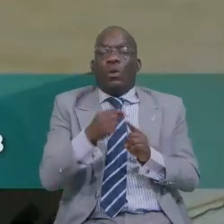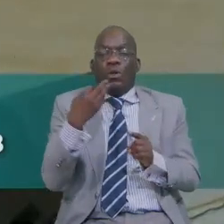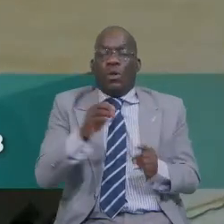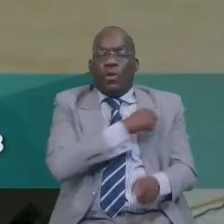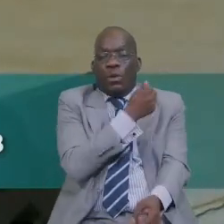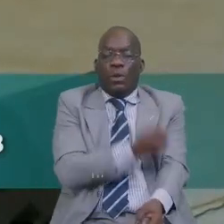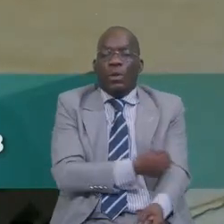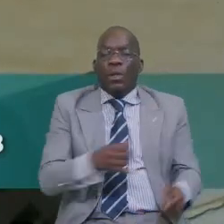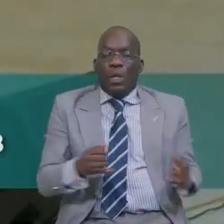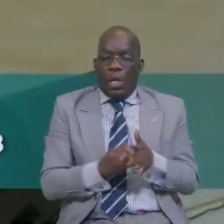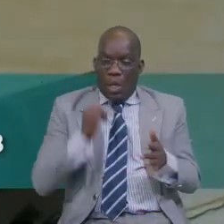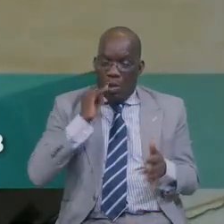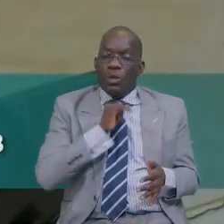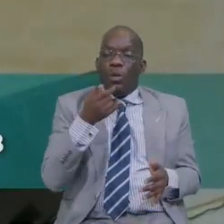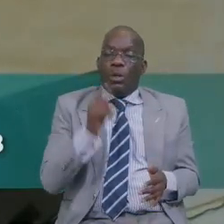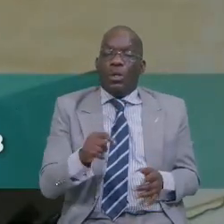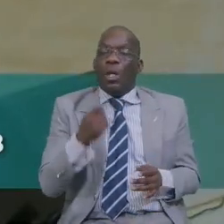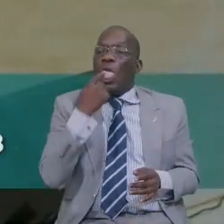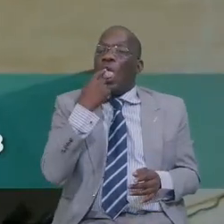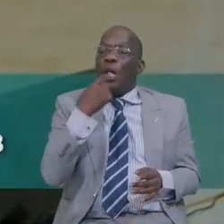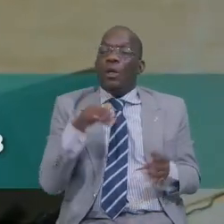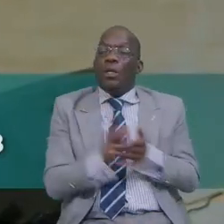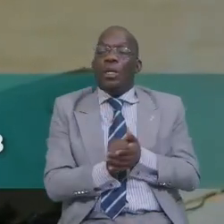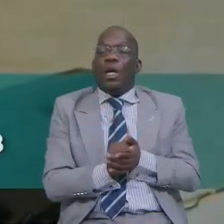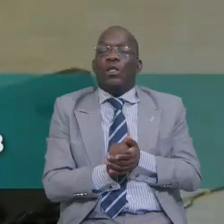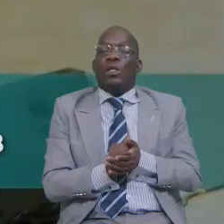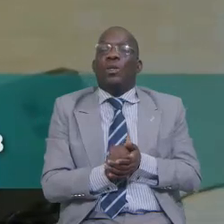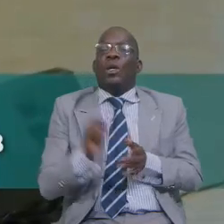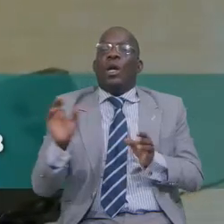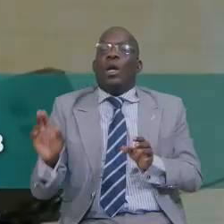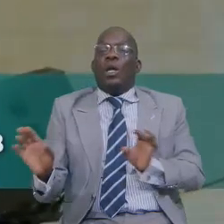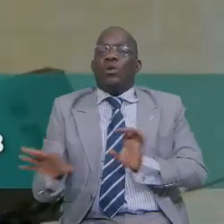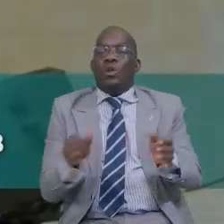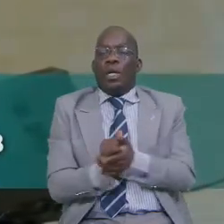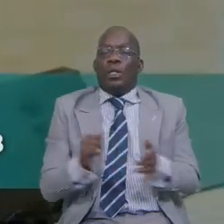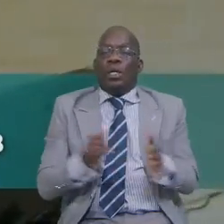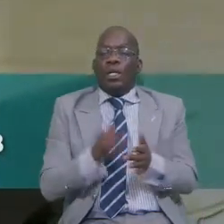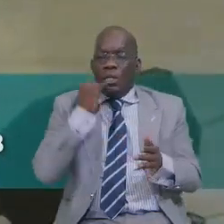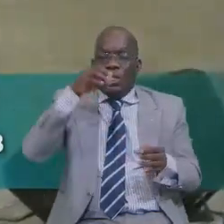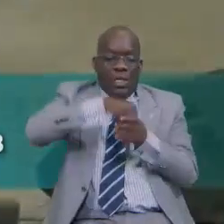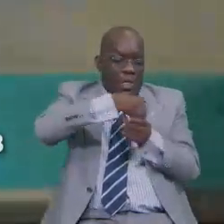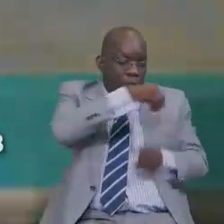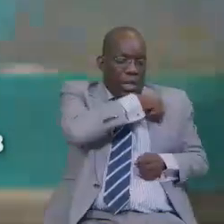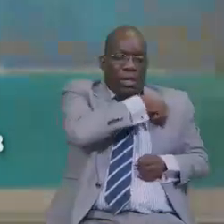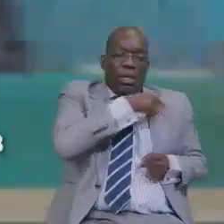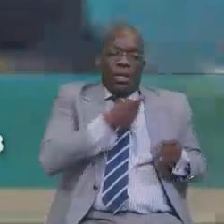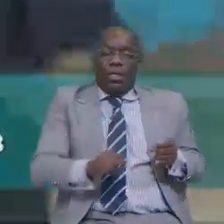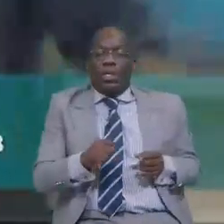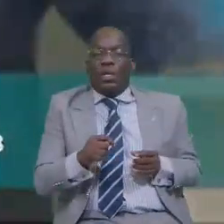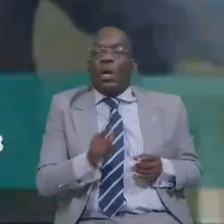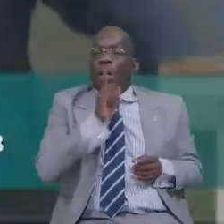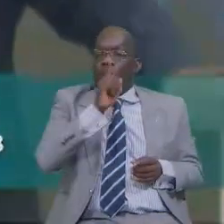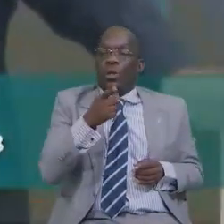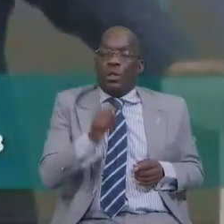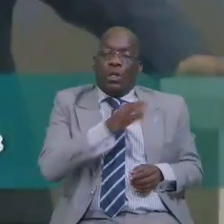tongue that produces that, it's the inner man. The assurance and the courage and